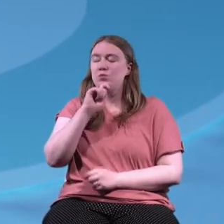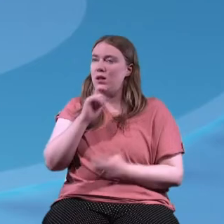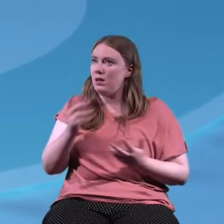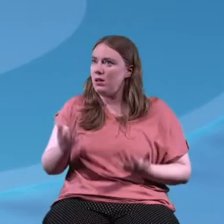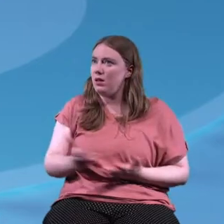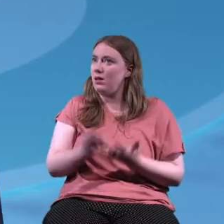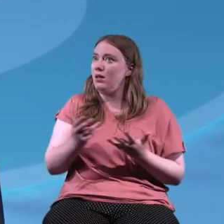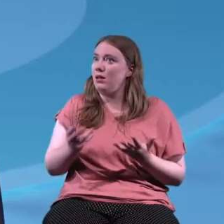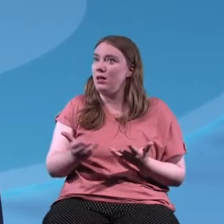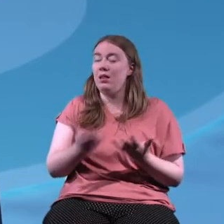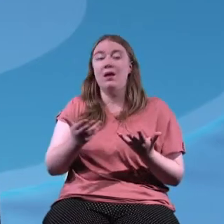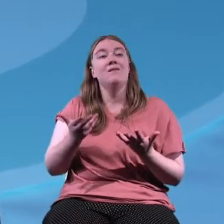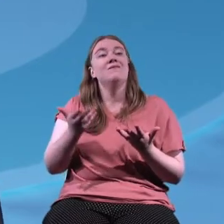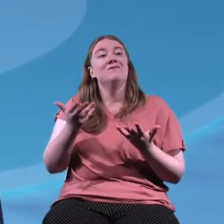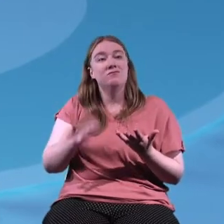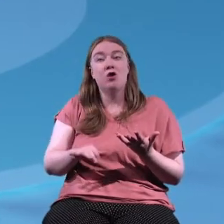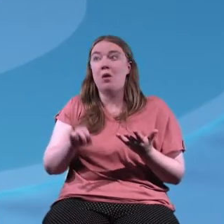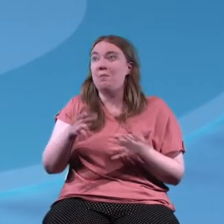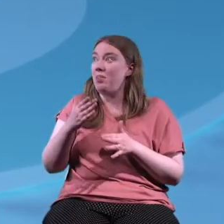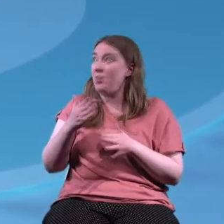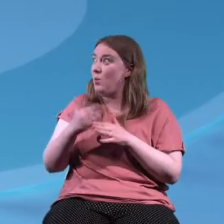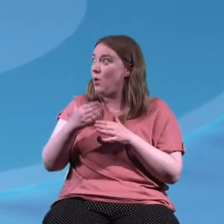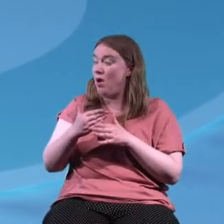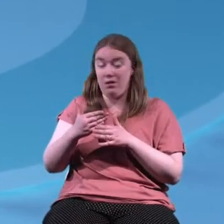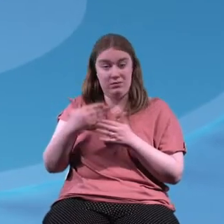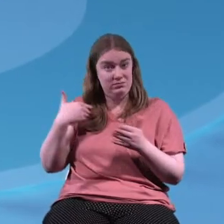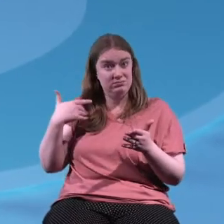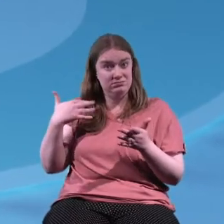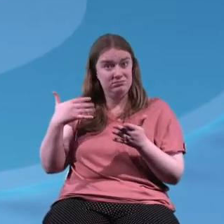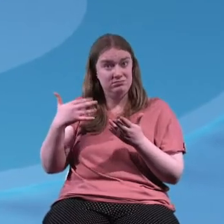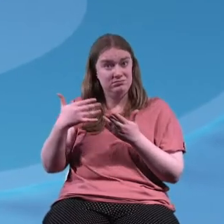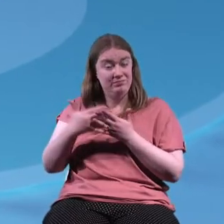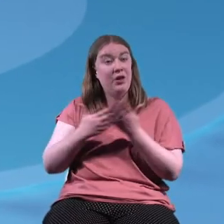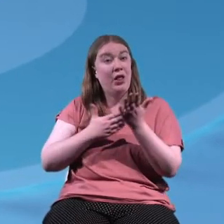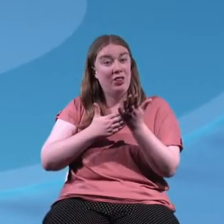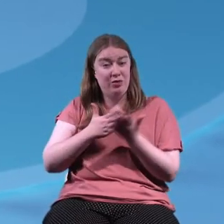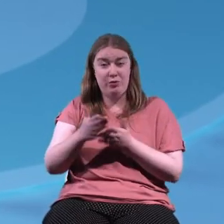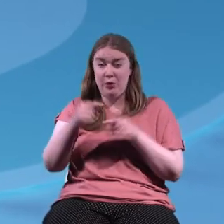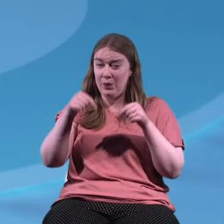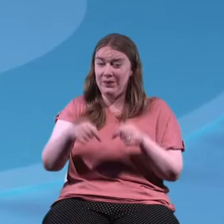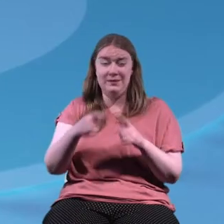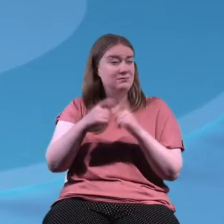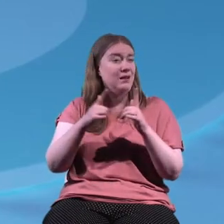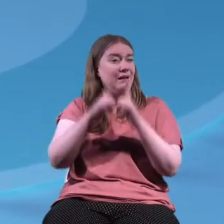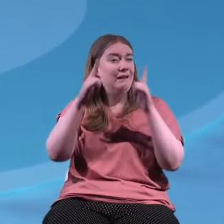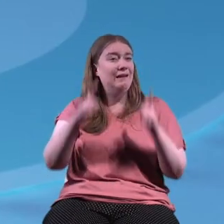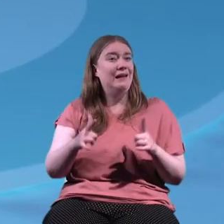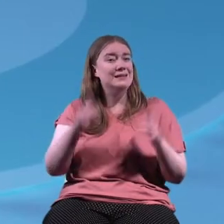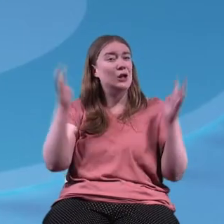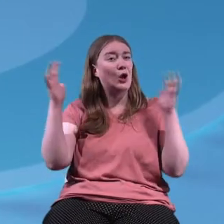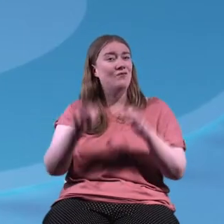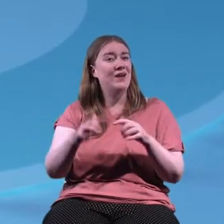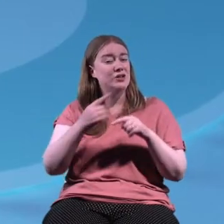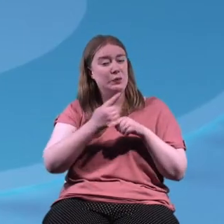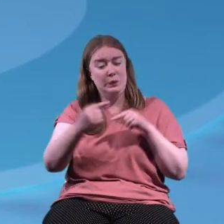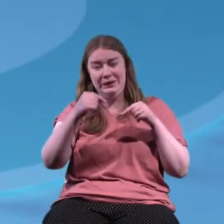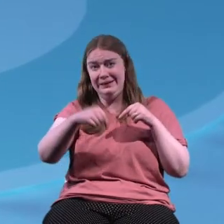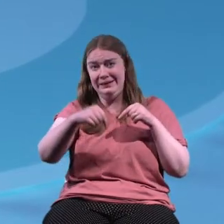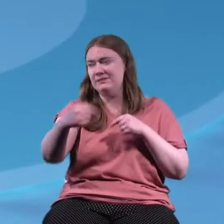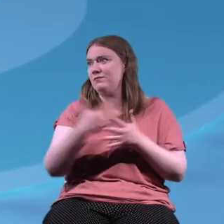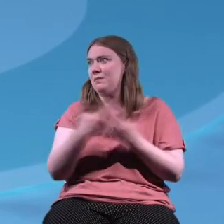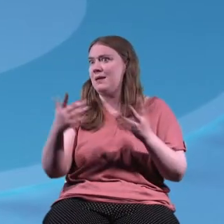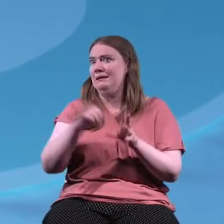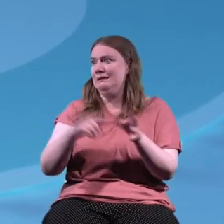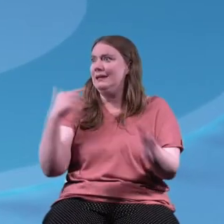on the wonderful work that has taken place during these amazing Keswick Convention weeks over so many